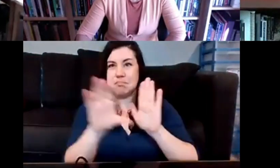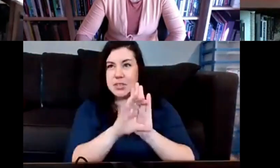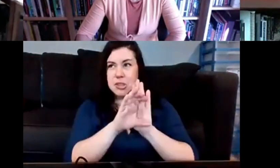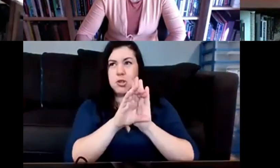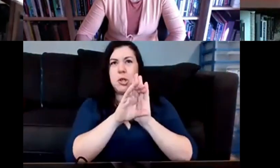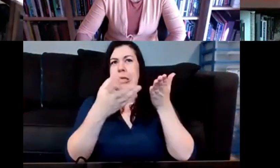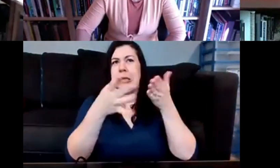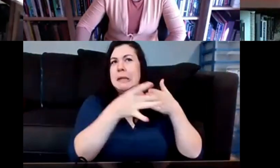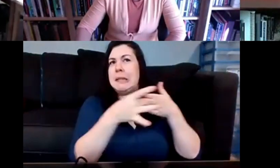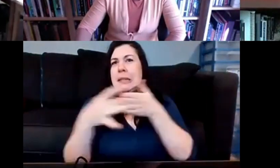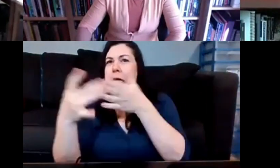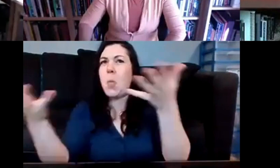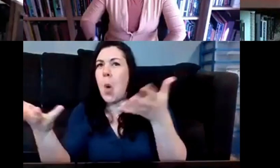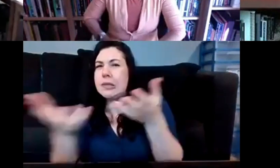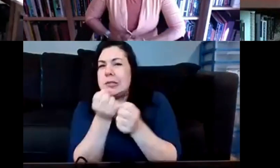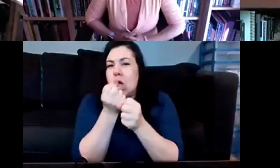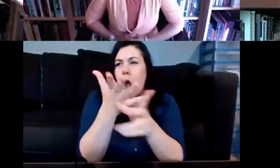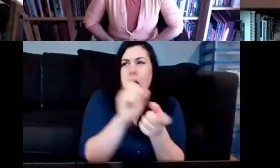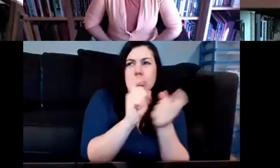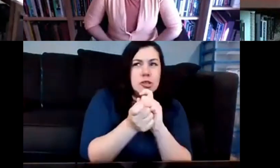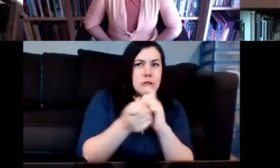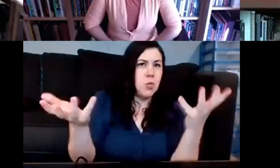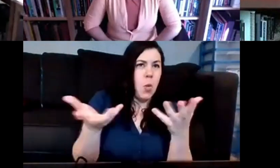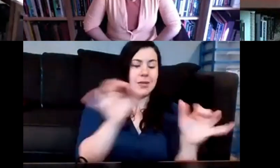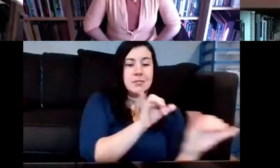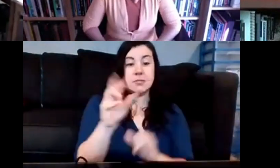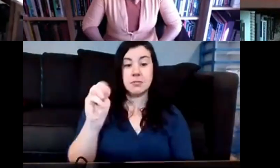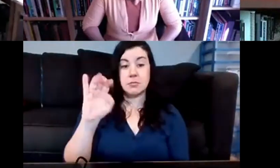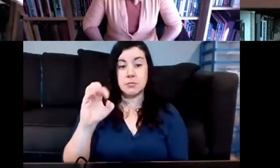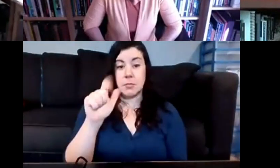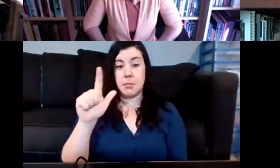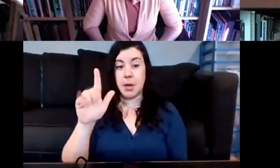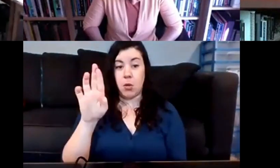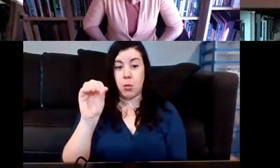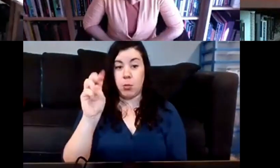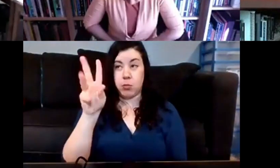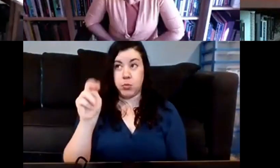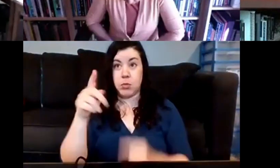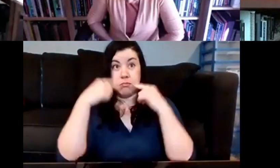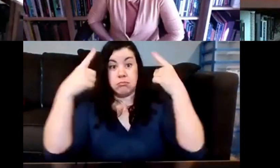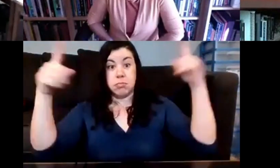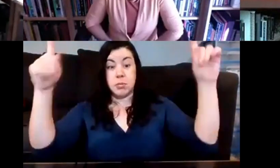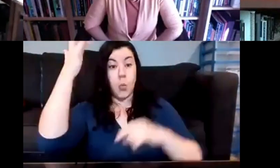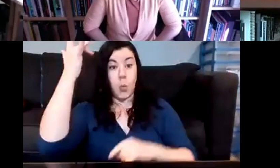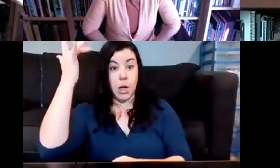to? What is the change? I think one of the reasons the Michael Brown work is so successful is that it